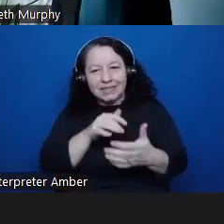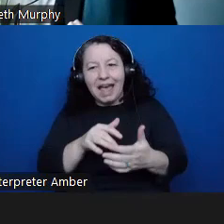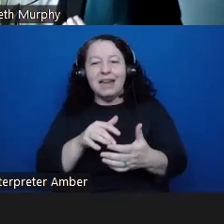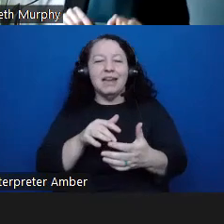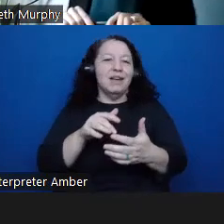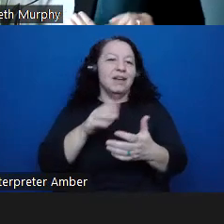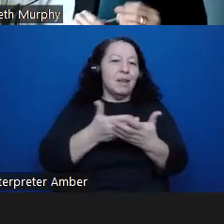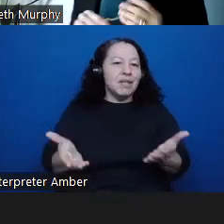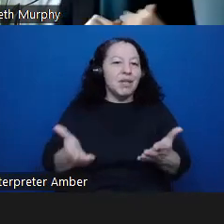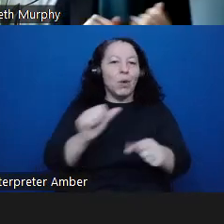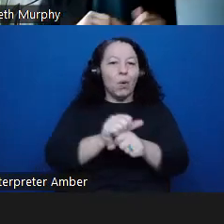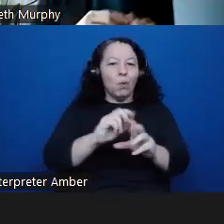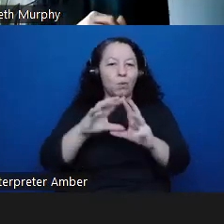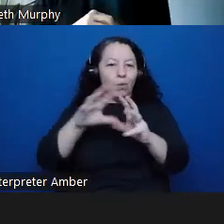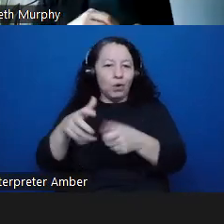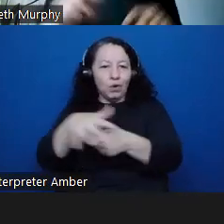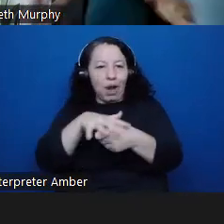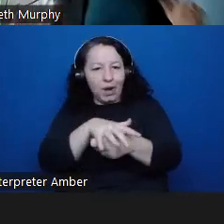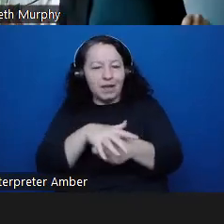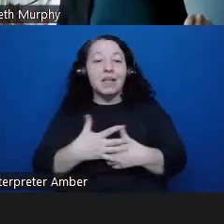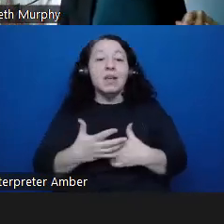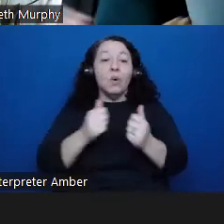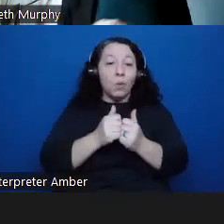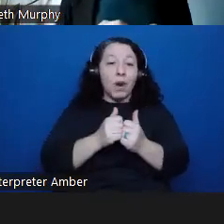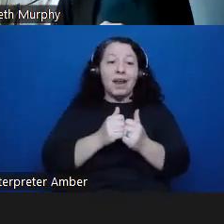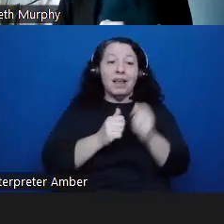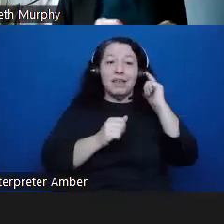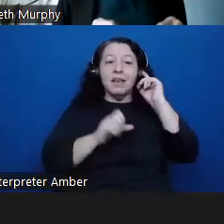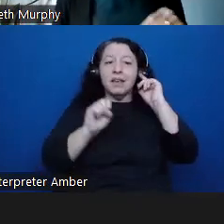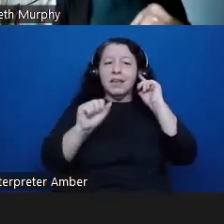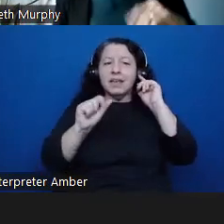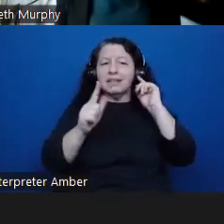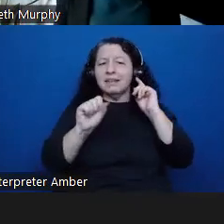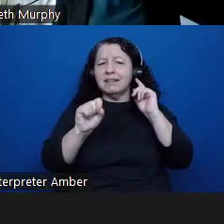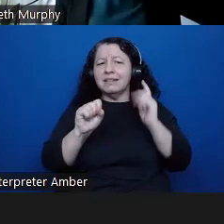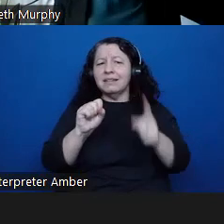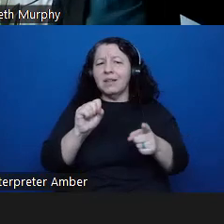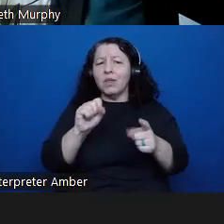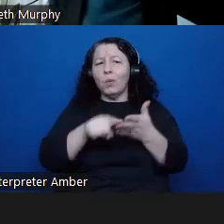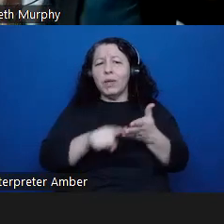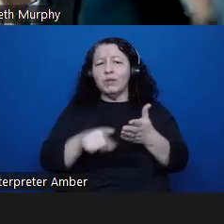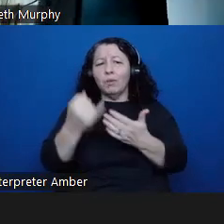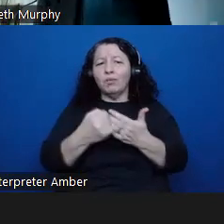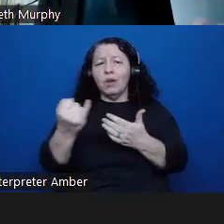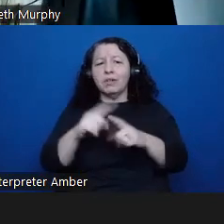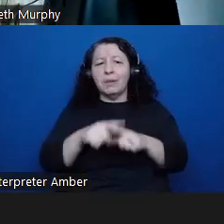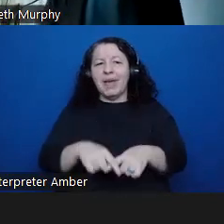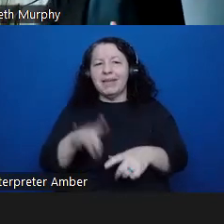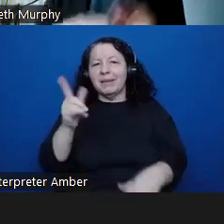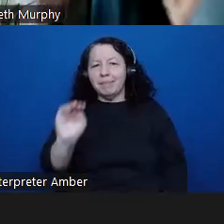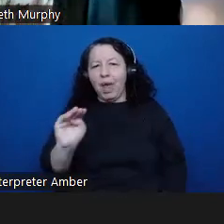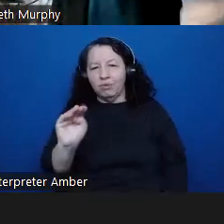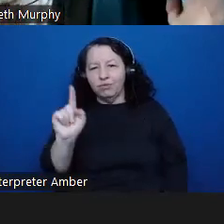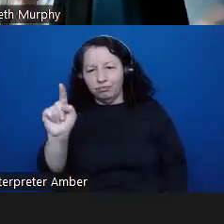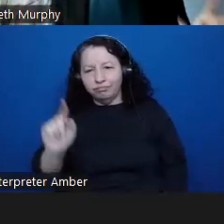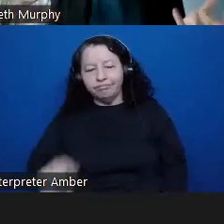the Sagalasus Archaeological Research Project, which is based at the University of Leuven in Belgium. I want to examine this particular